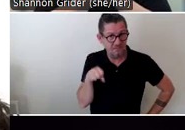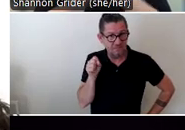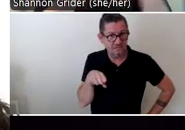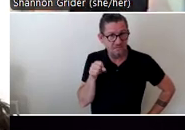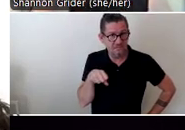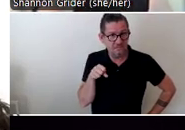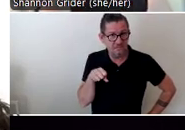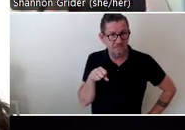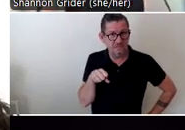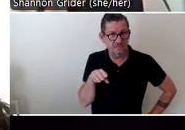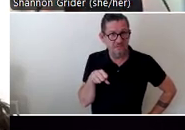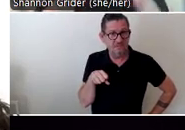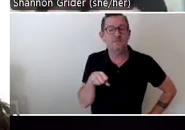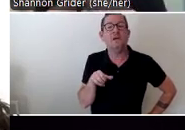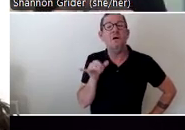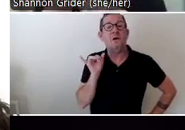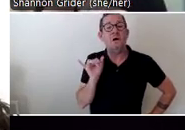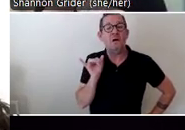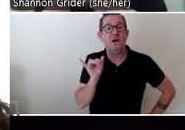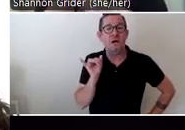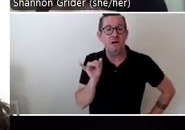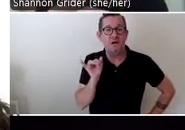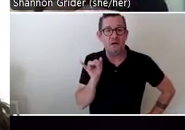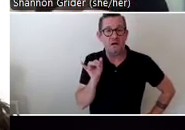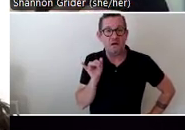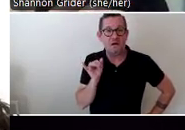Absolutely. You got the colored lips, and